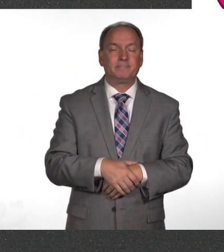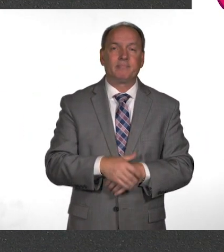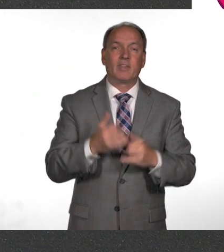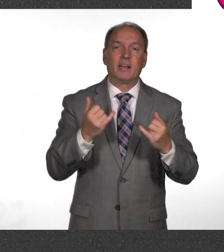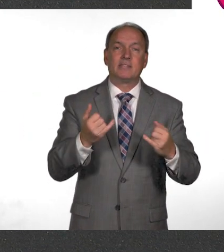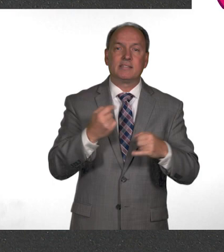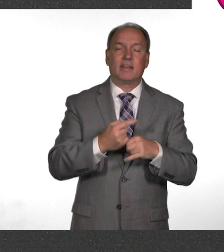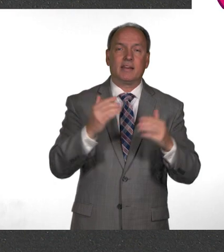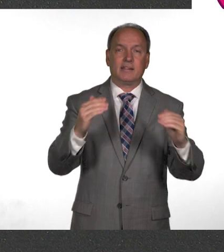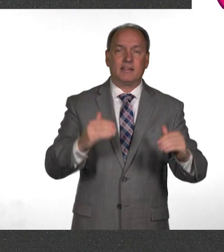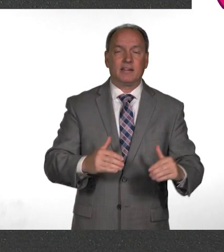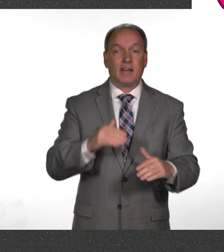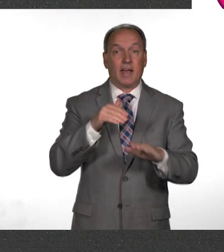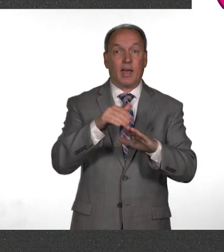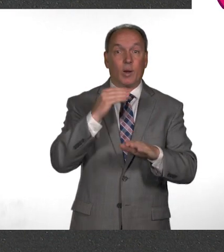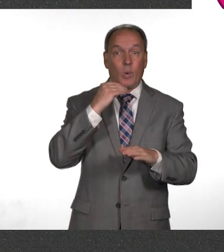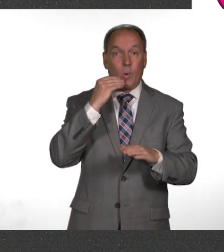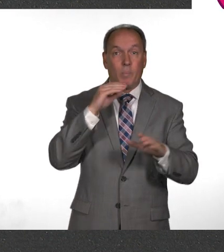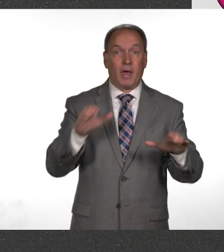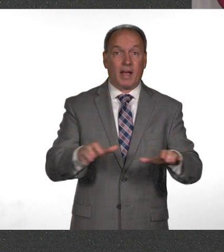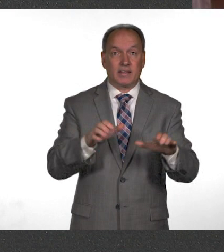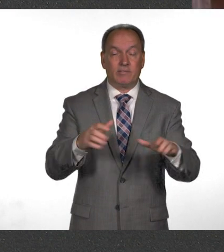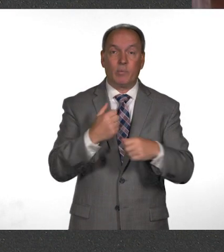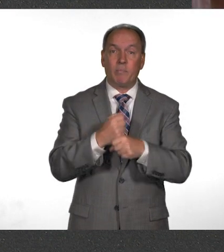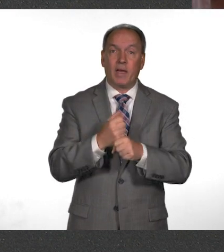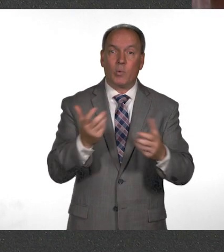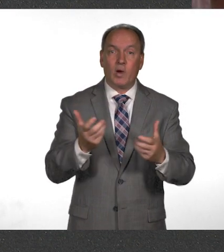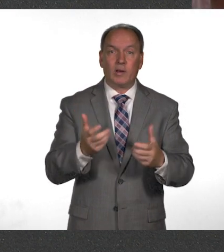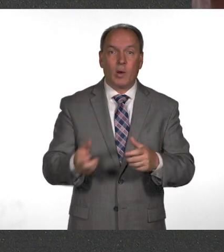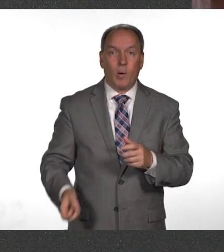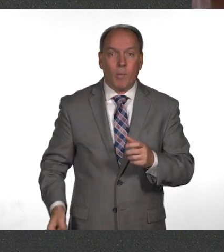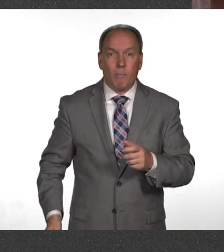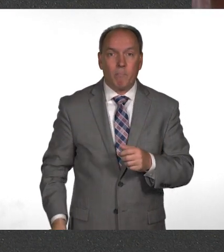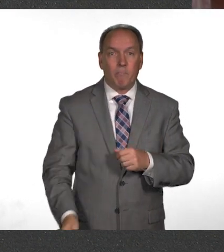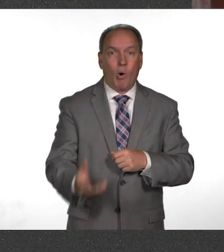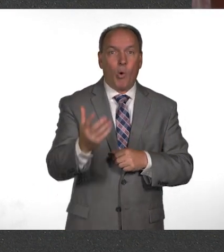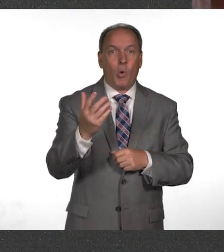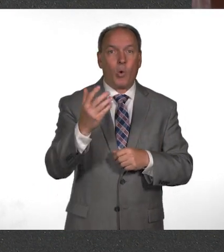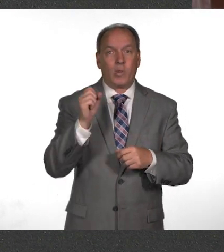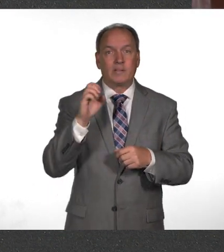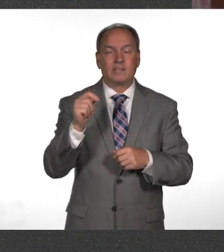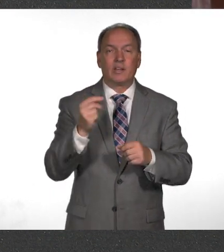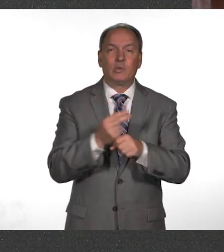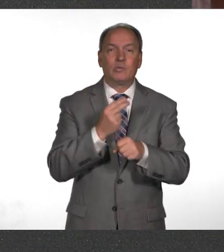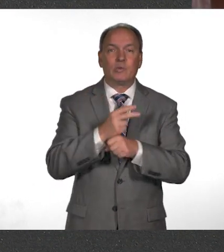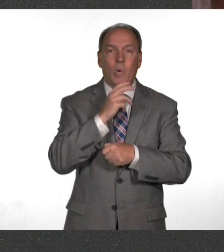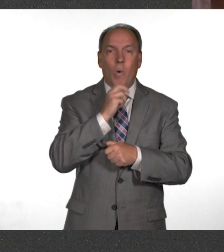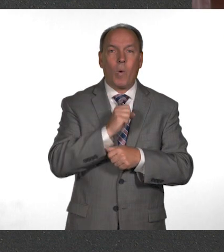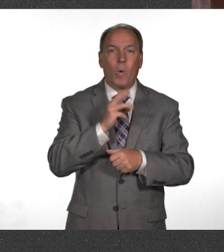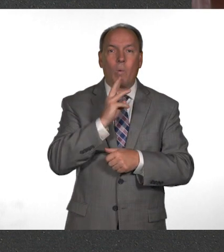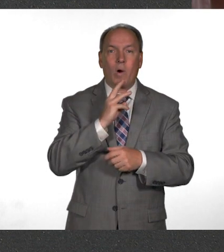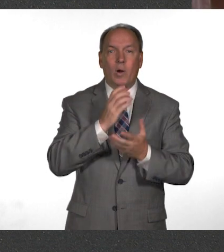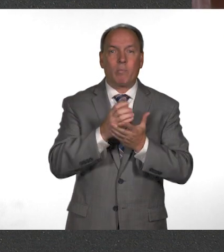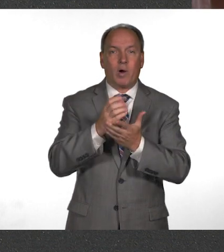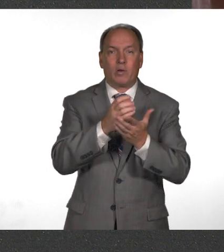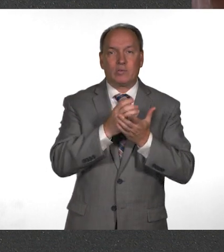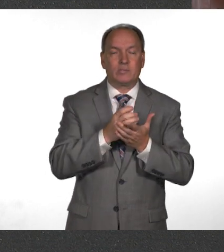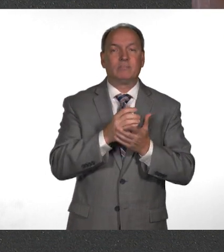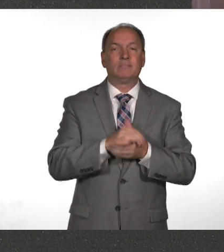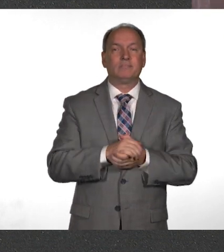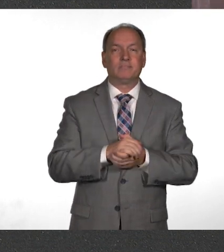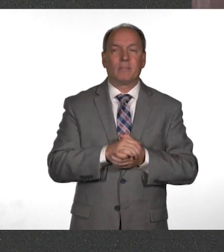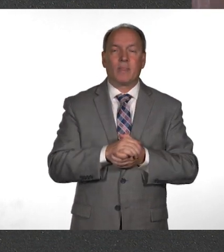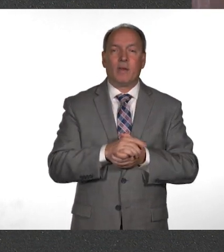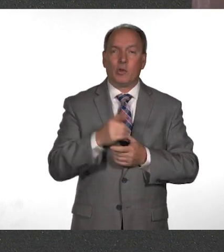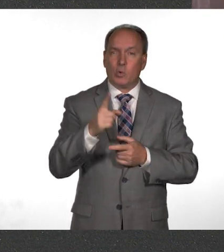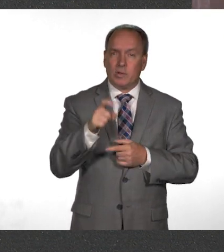Today for our at-home activity, we're going to make a little bowling set by reusing some water bottles or drink bottles. So